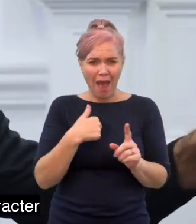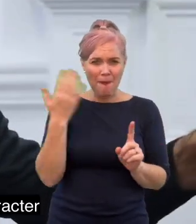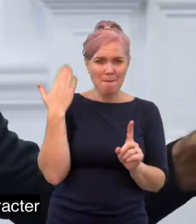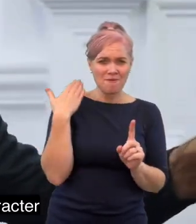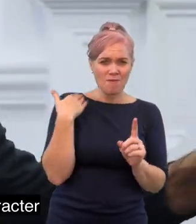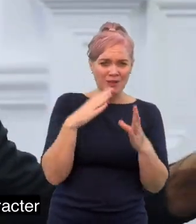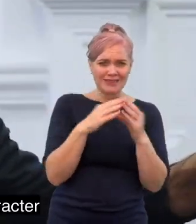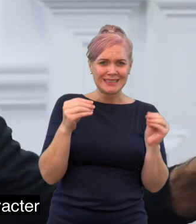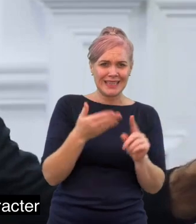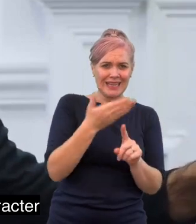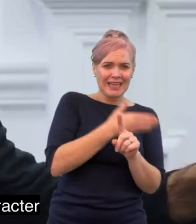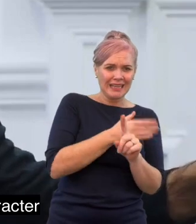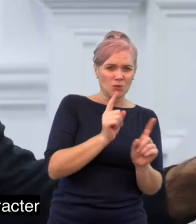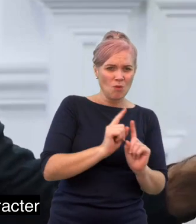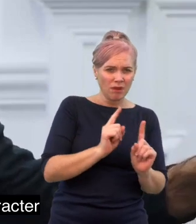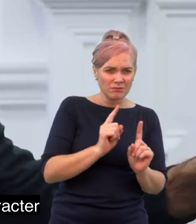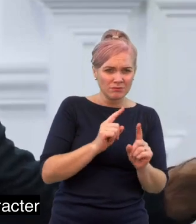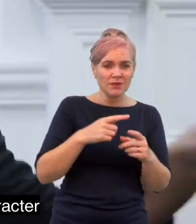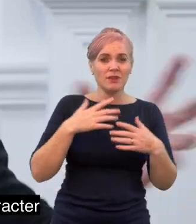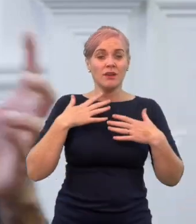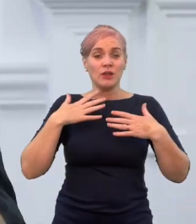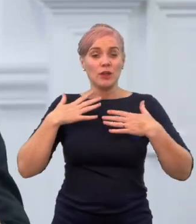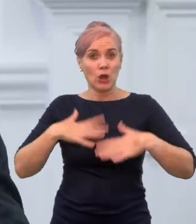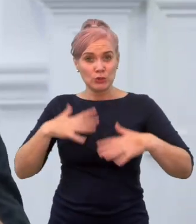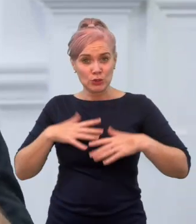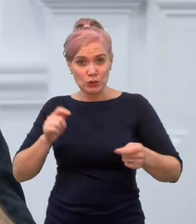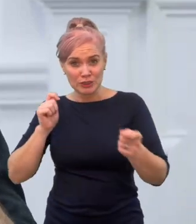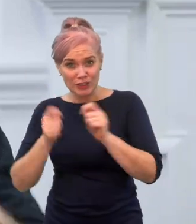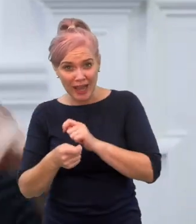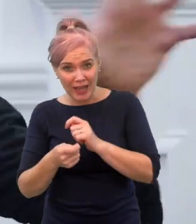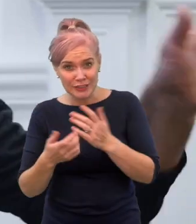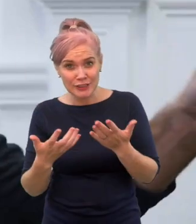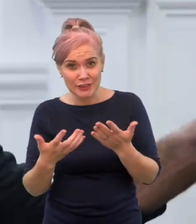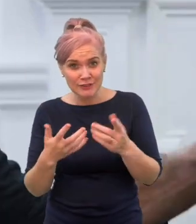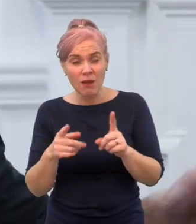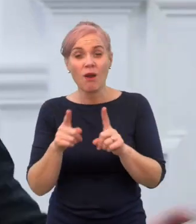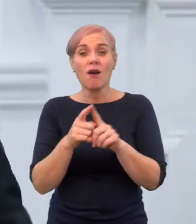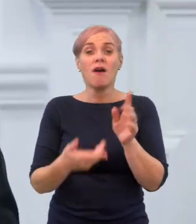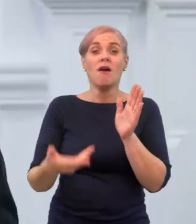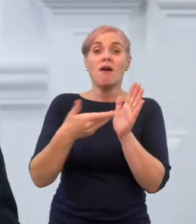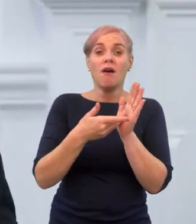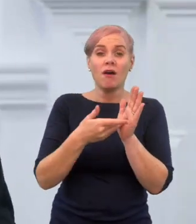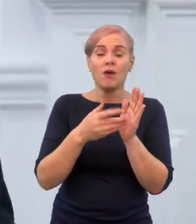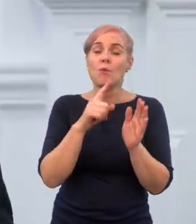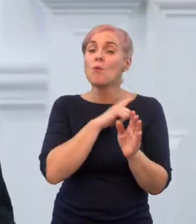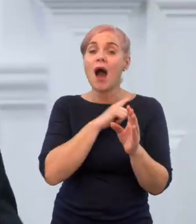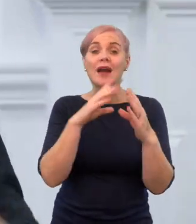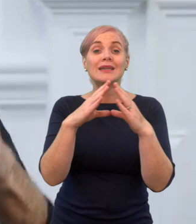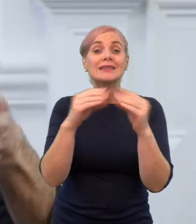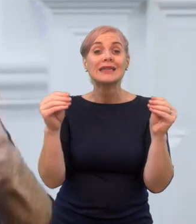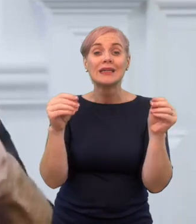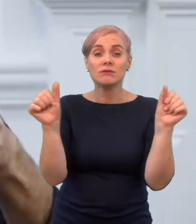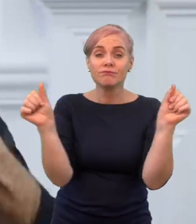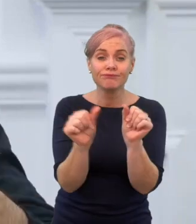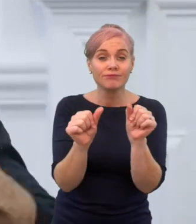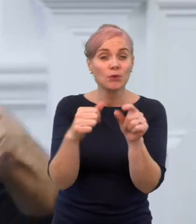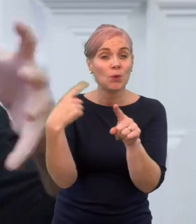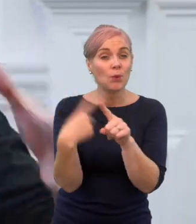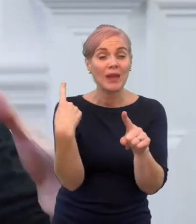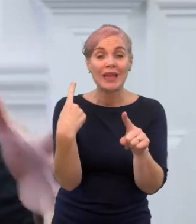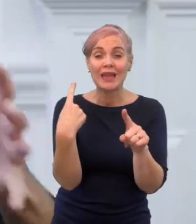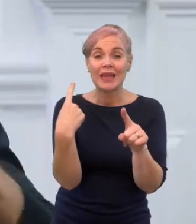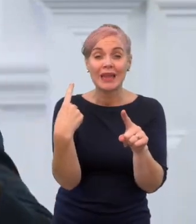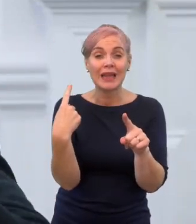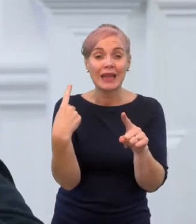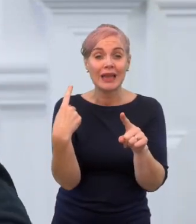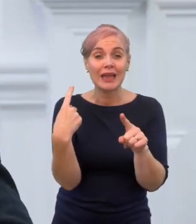where you were in the previous scene, and then remember where you need to take the character. And the other thing is, and the costume changes, but the other thing is, because the scenes are so